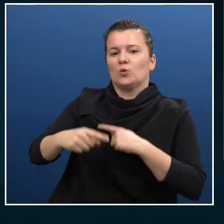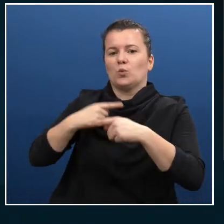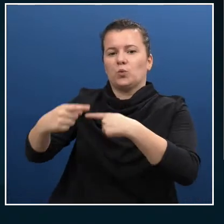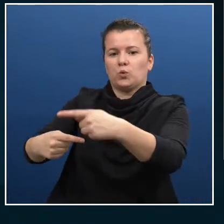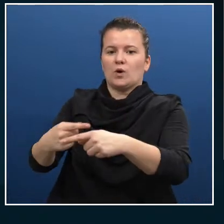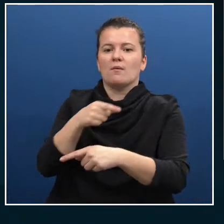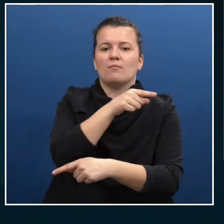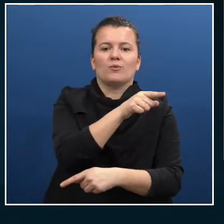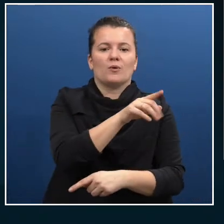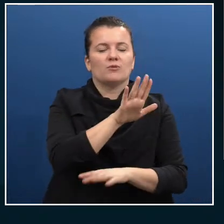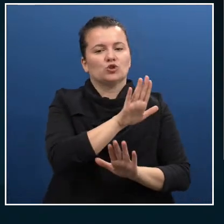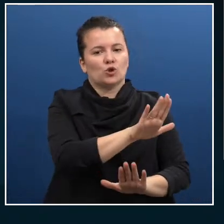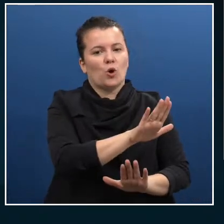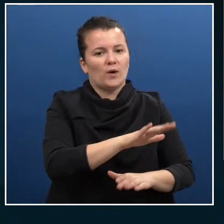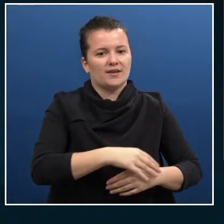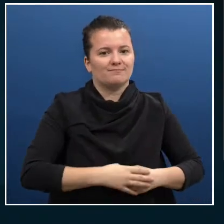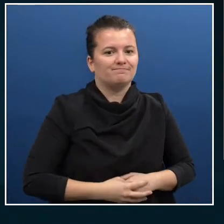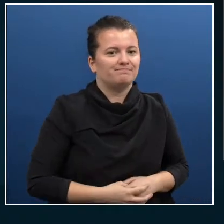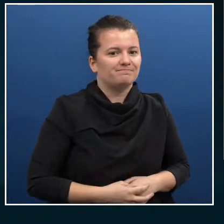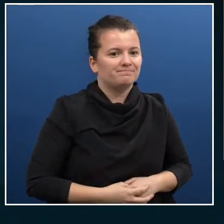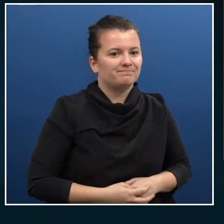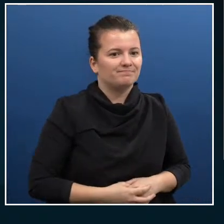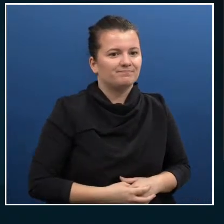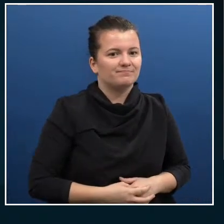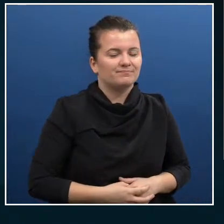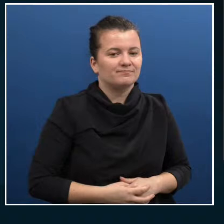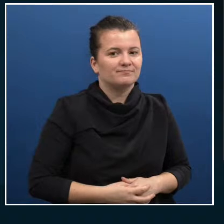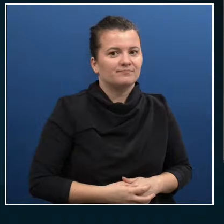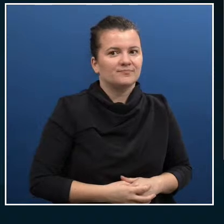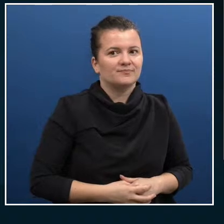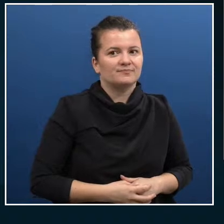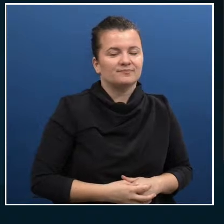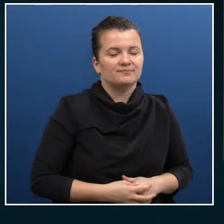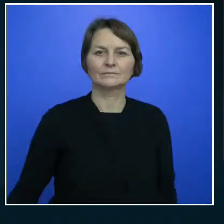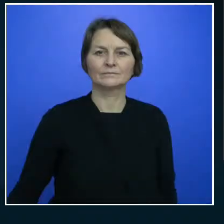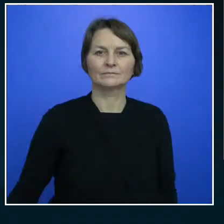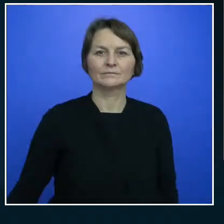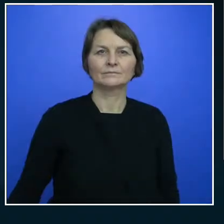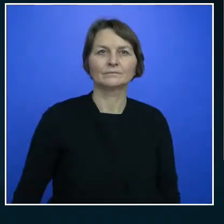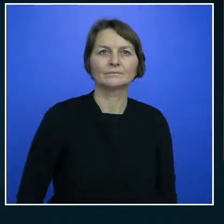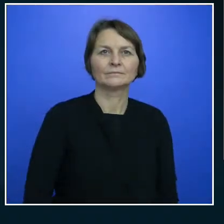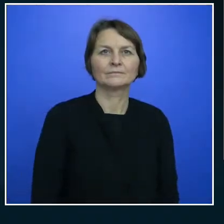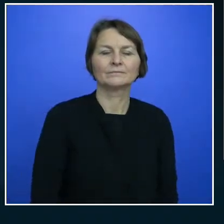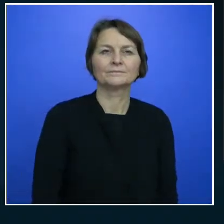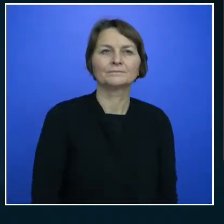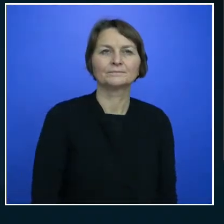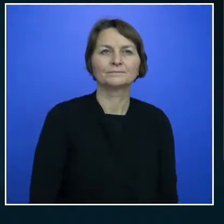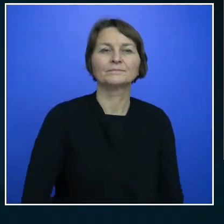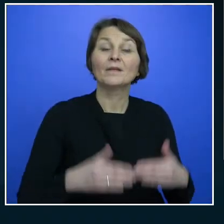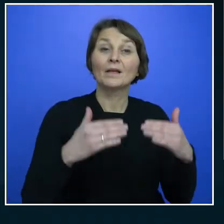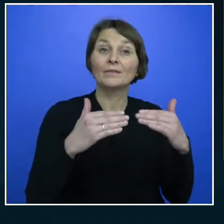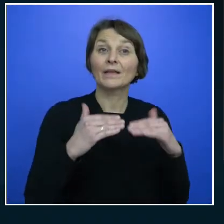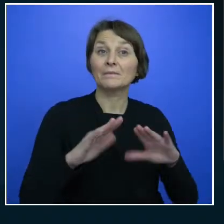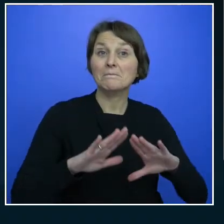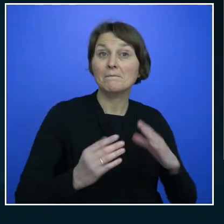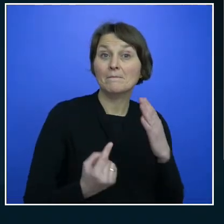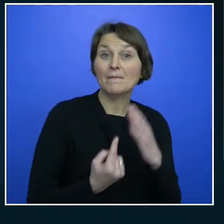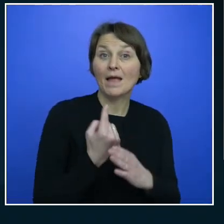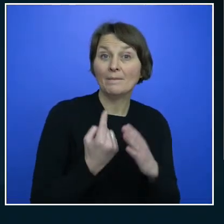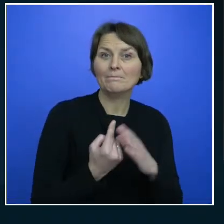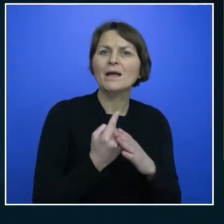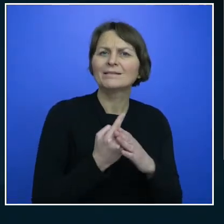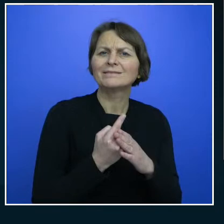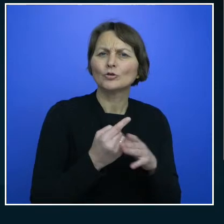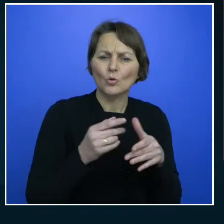Then you get a release pipeline, so it will pick up the artifact,